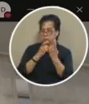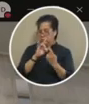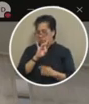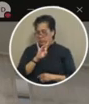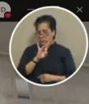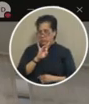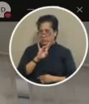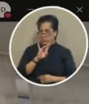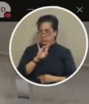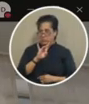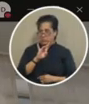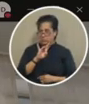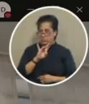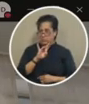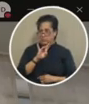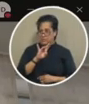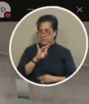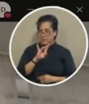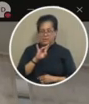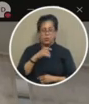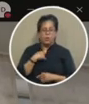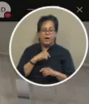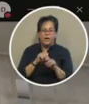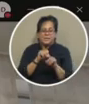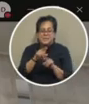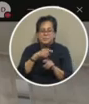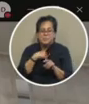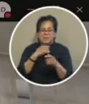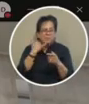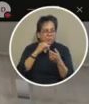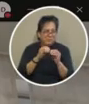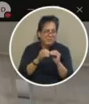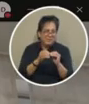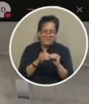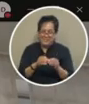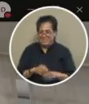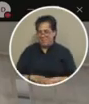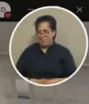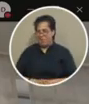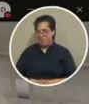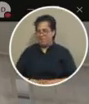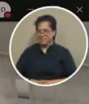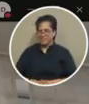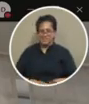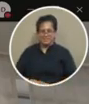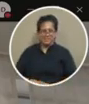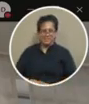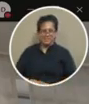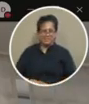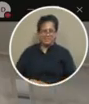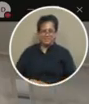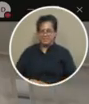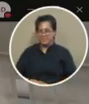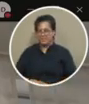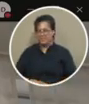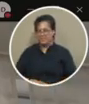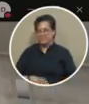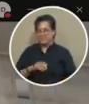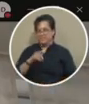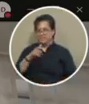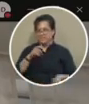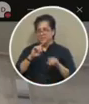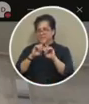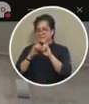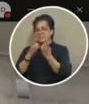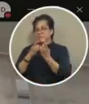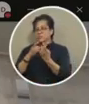I was just texting you my number. Oh, okay, I thought you wanted to speak. I'm sorry. Okay, Representative Schwartzbein, do you want to